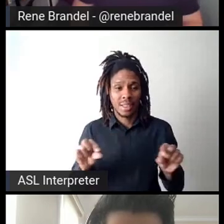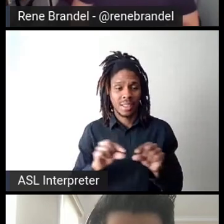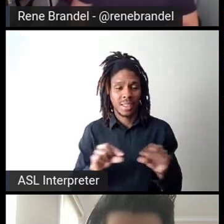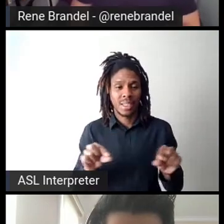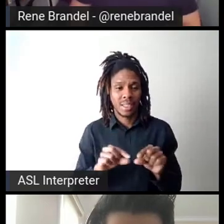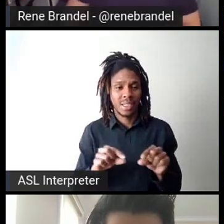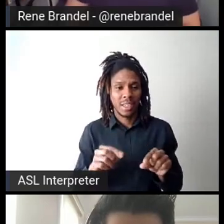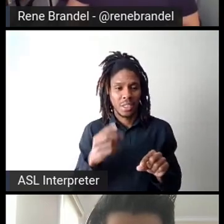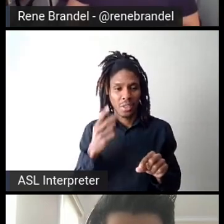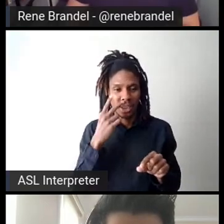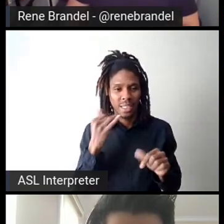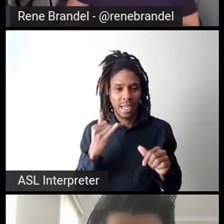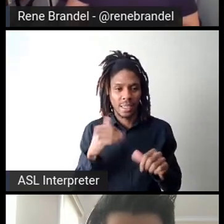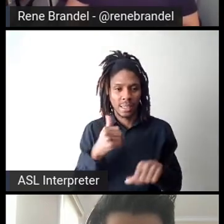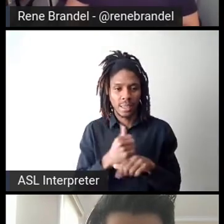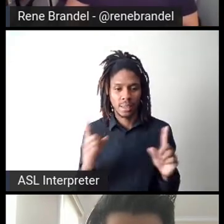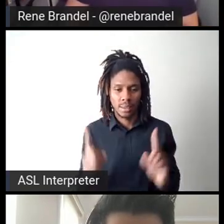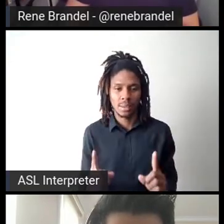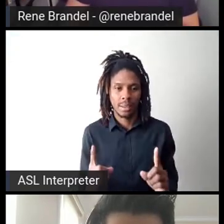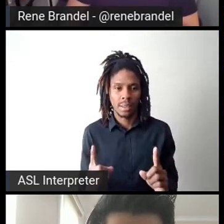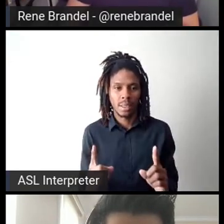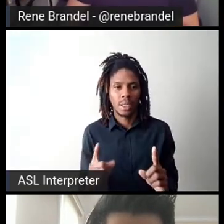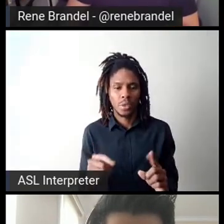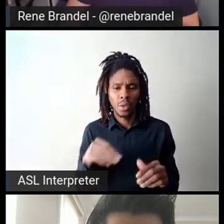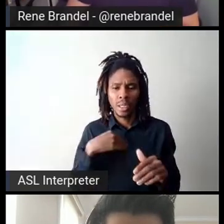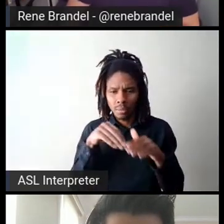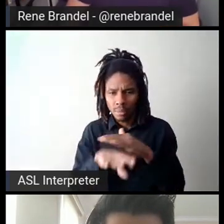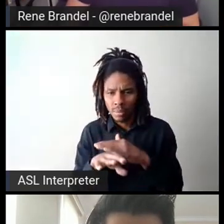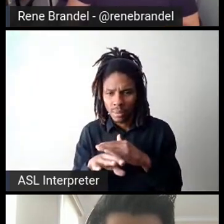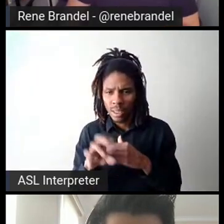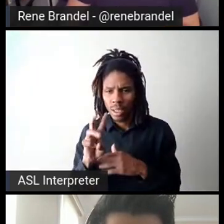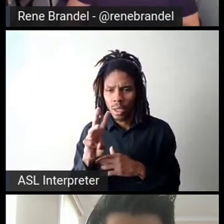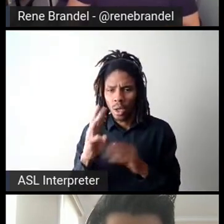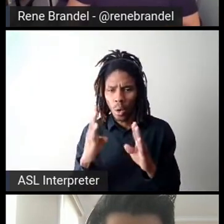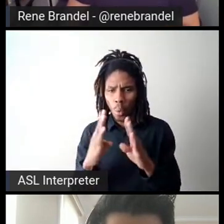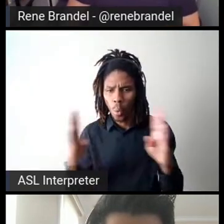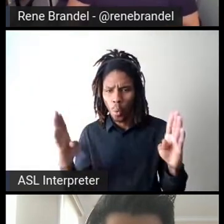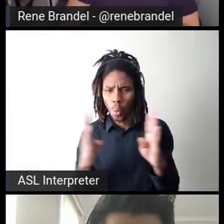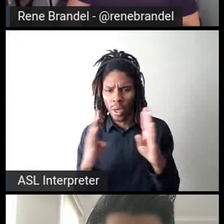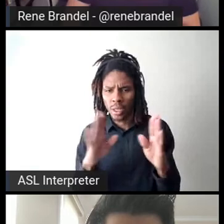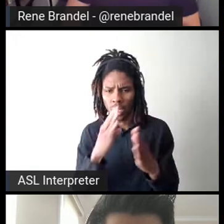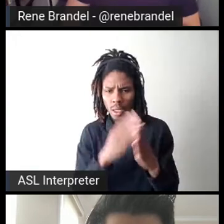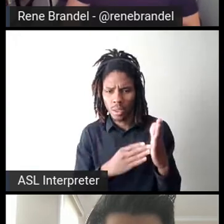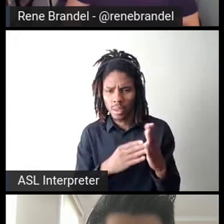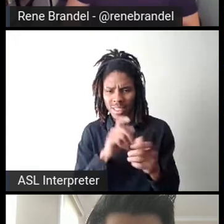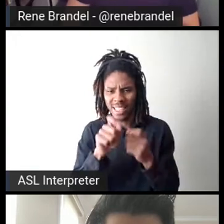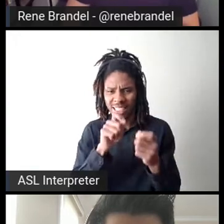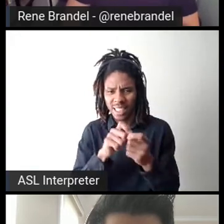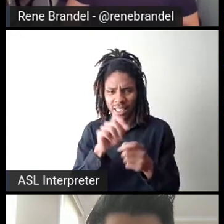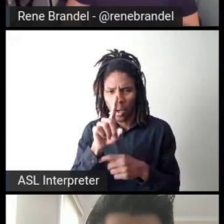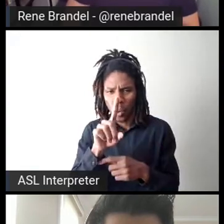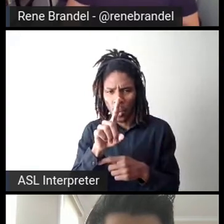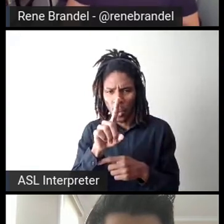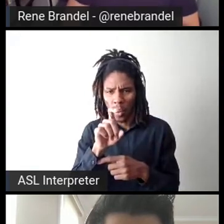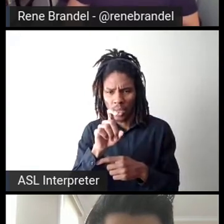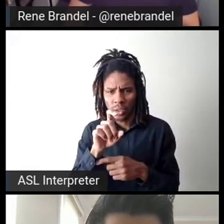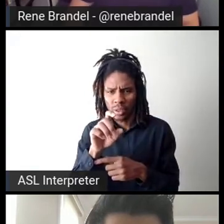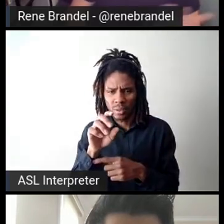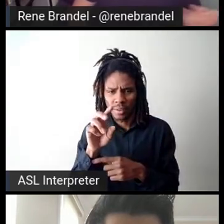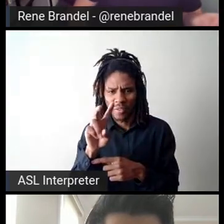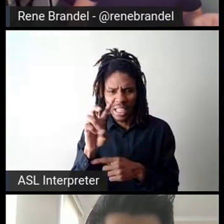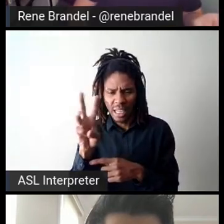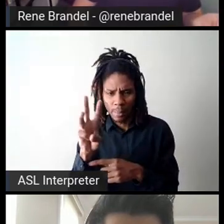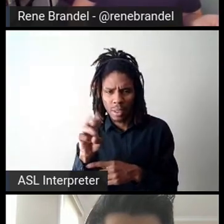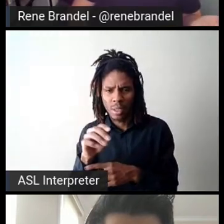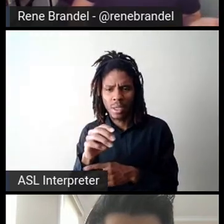at this size, but we can actually go in here and just say the width of your component is exactly 100 VW. And you